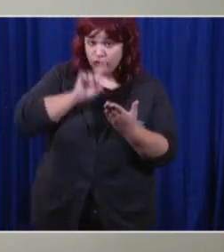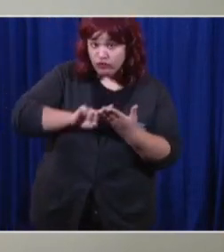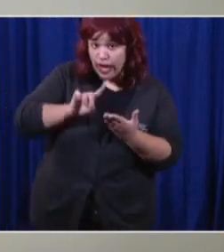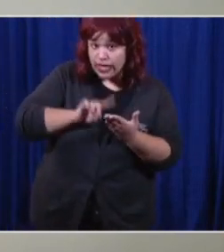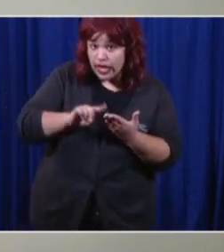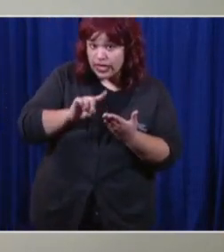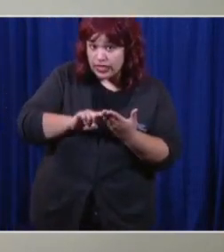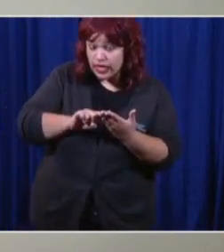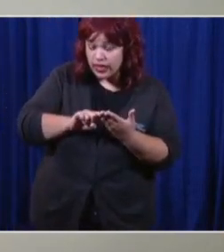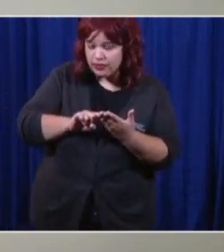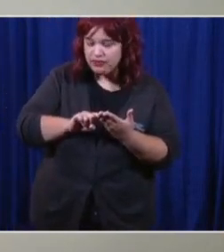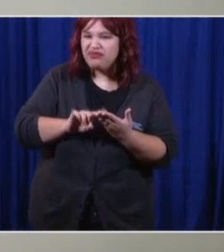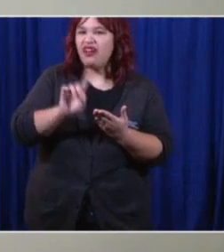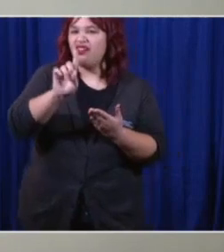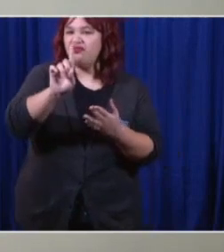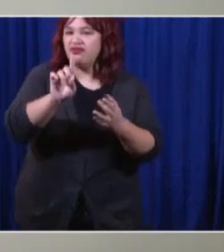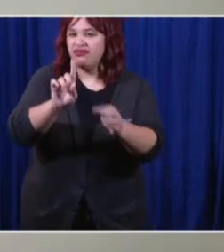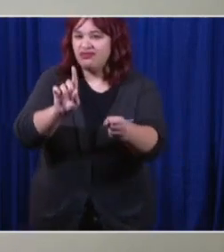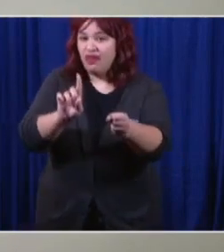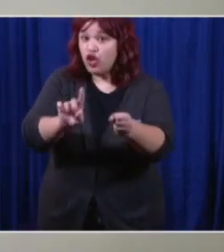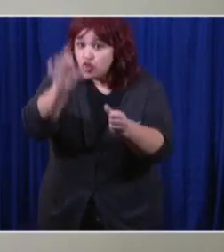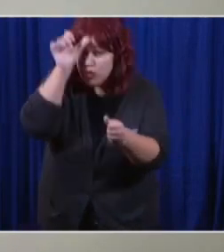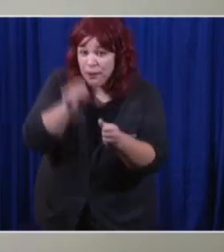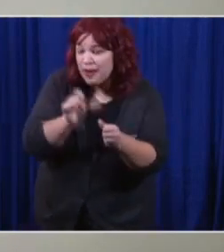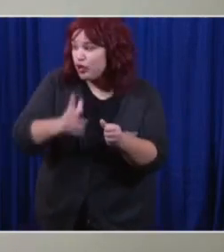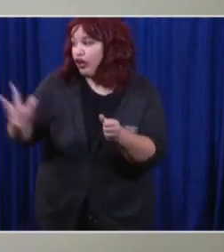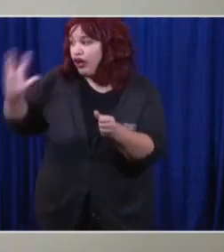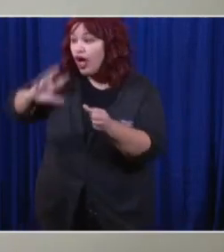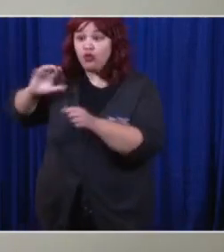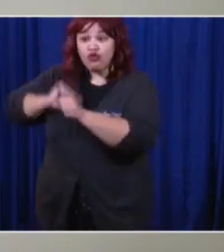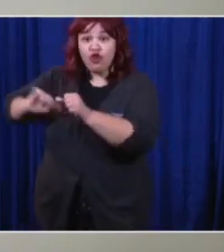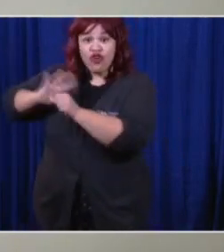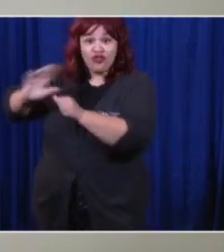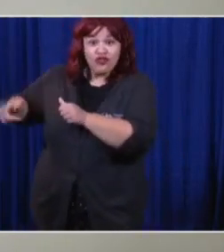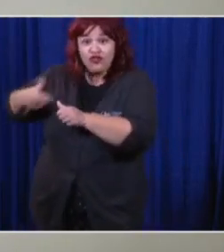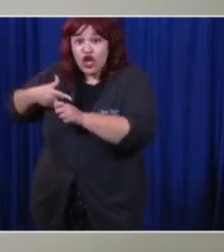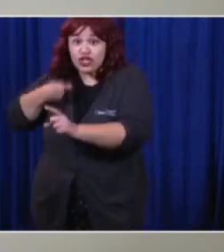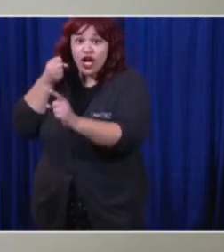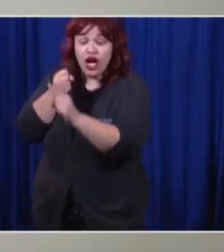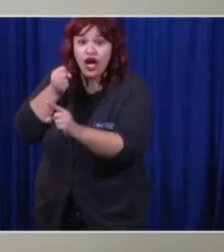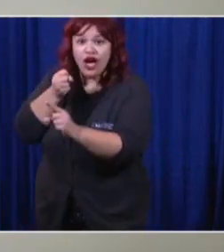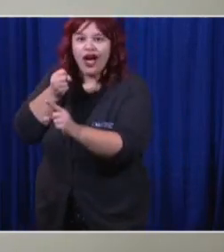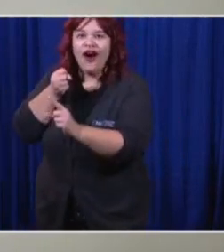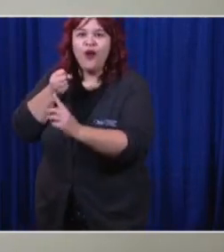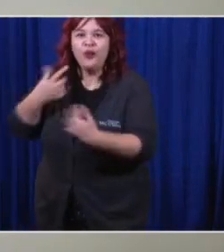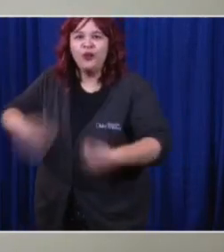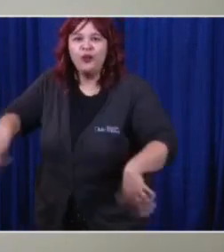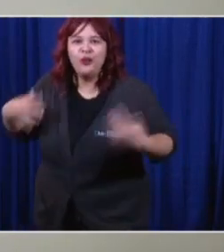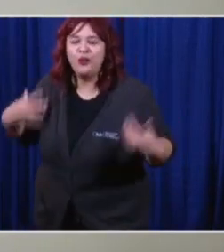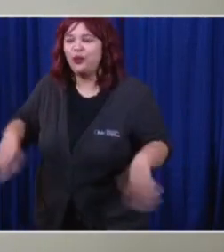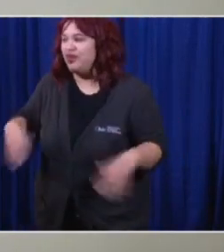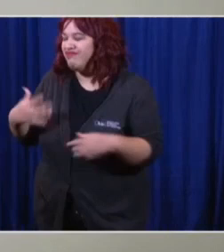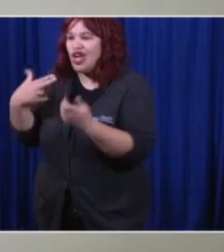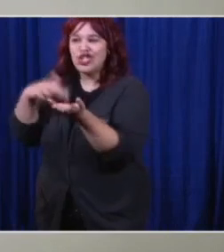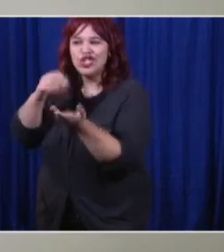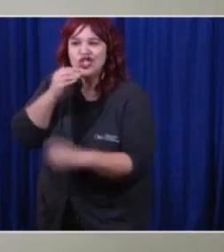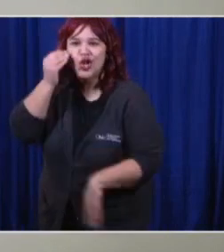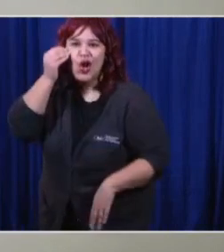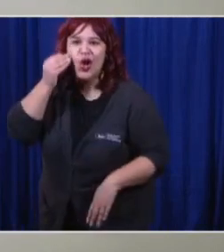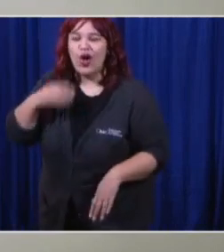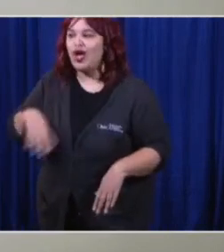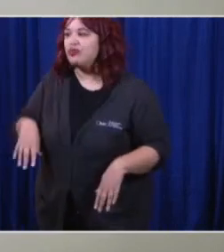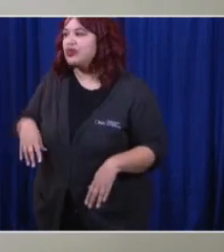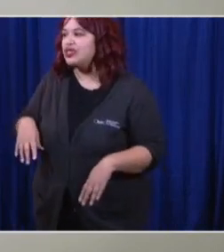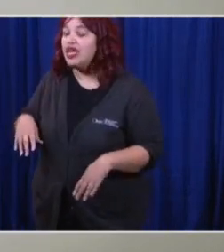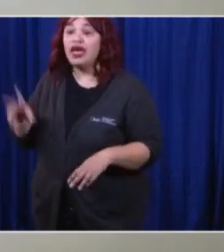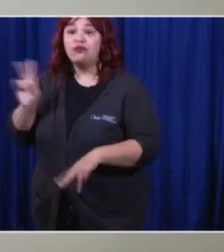in the pandemic, where we were seeing spikes in nursing homes or spikes in congregate living, what we're getting back